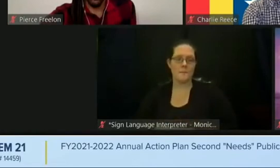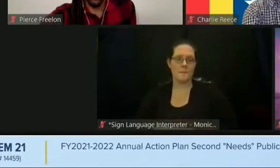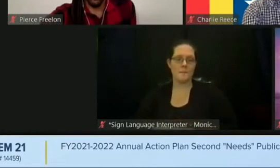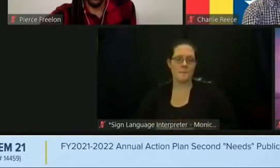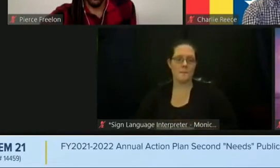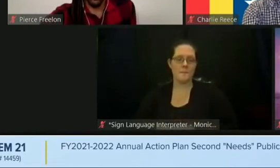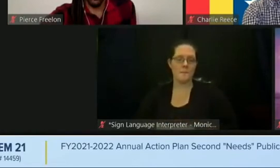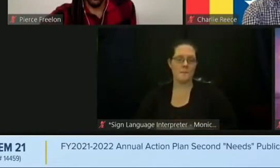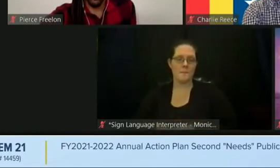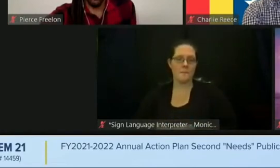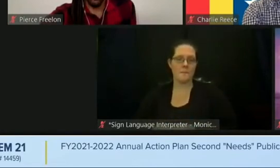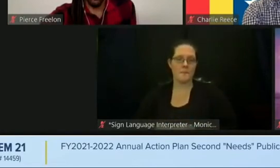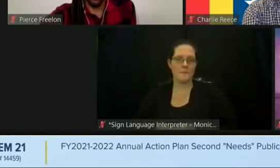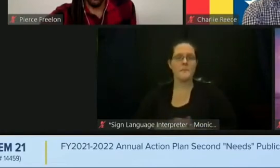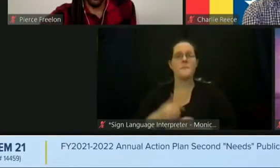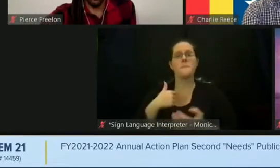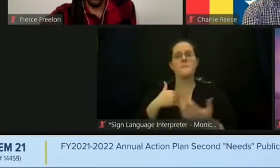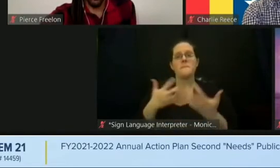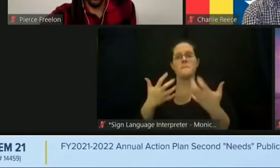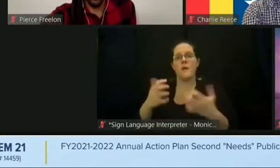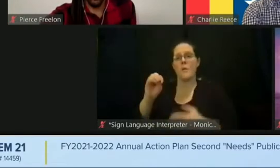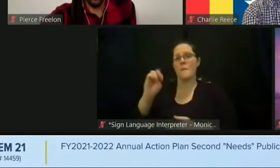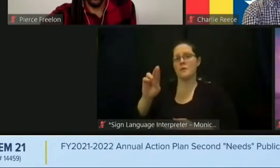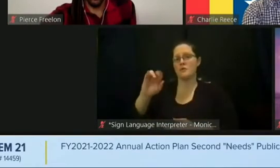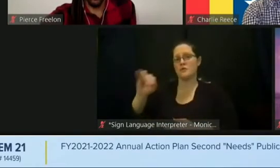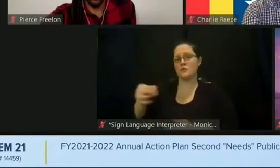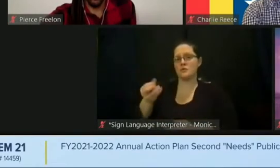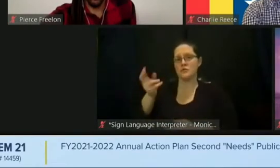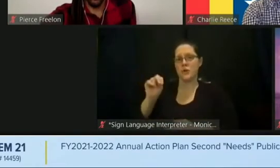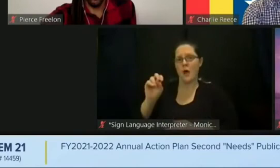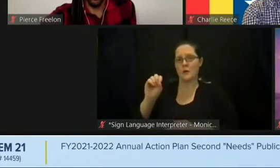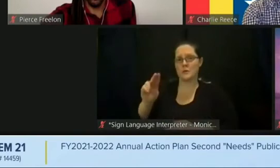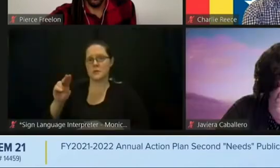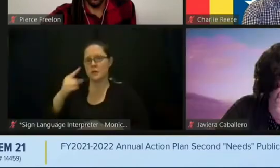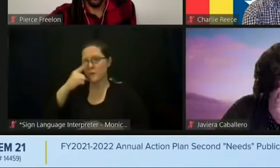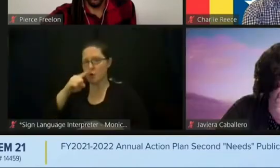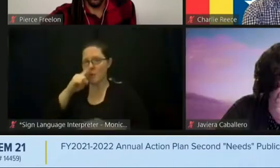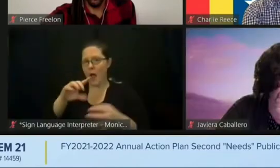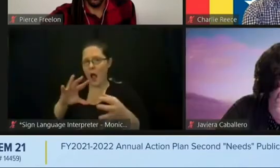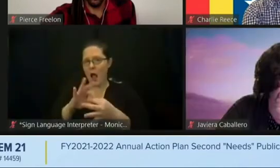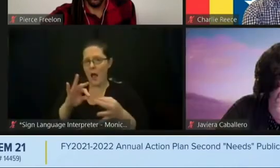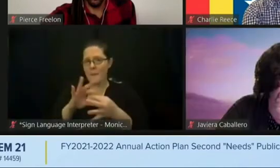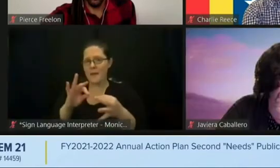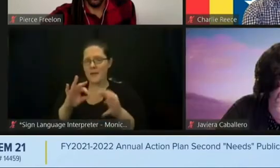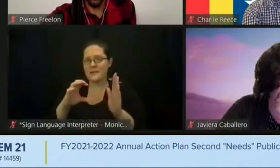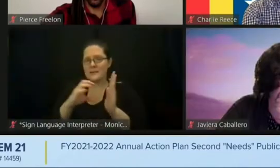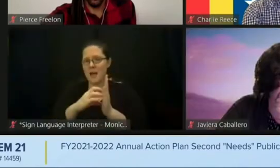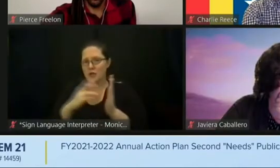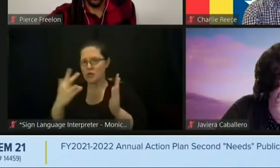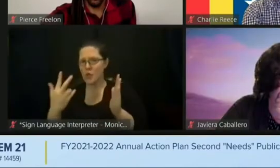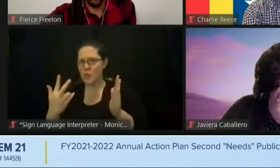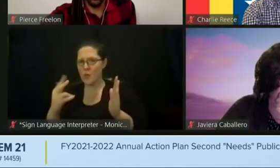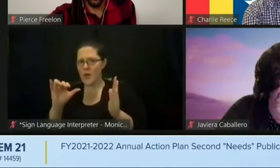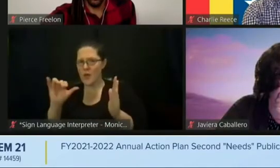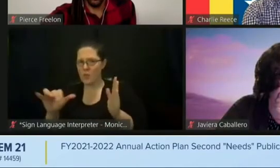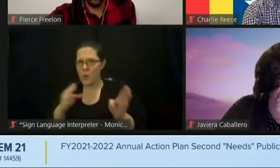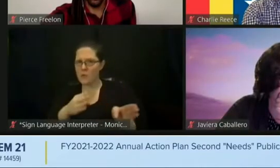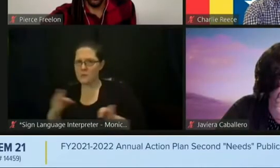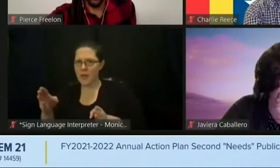I would like Mr. Johnson, if you could comment on the Section 3 plans and